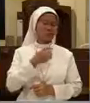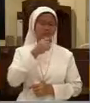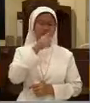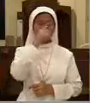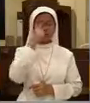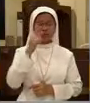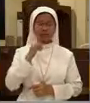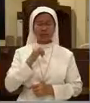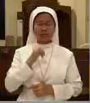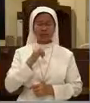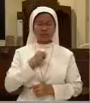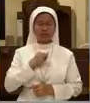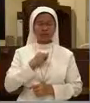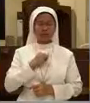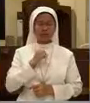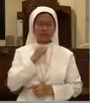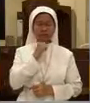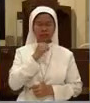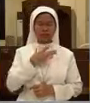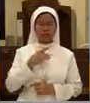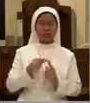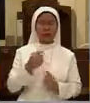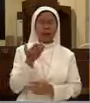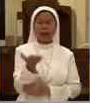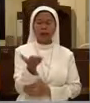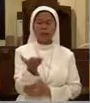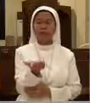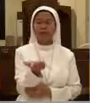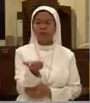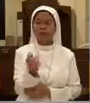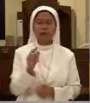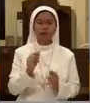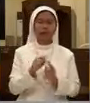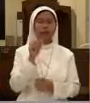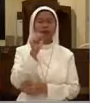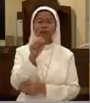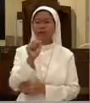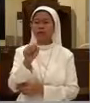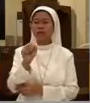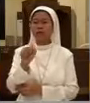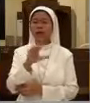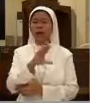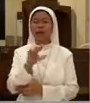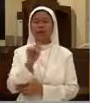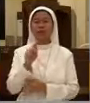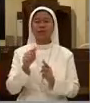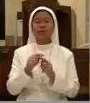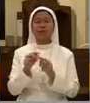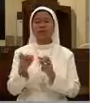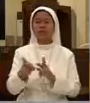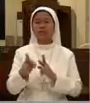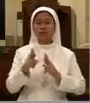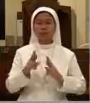ask, to beg, to knock, and to receive?